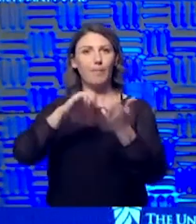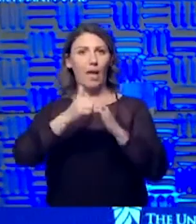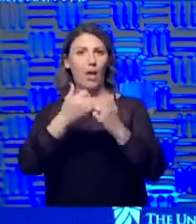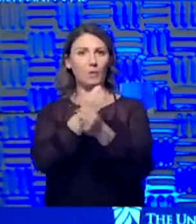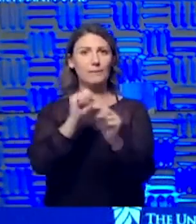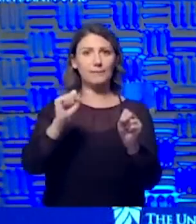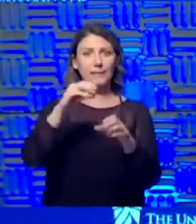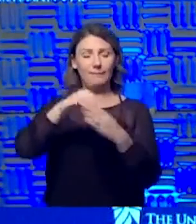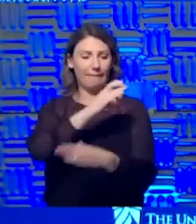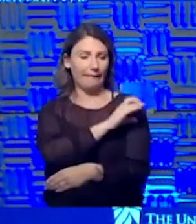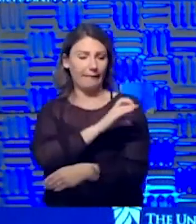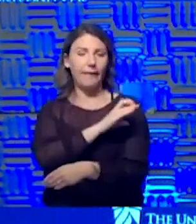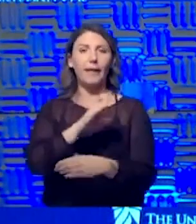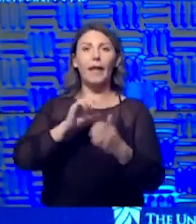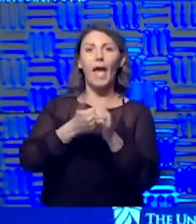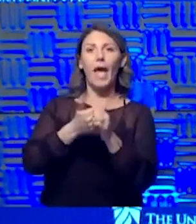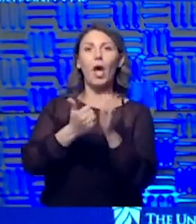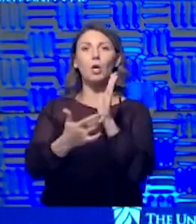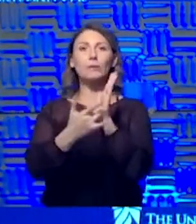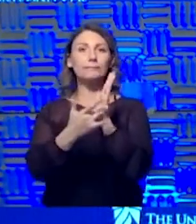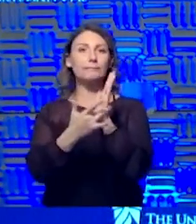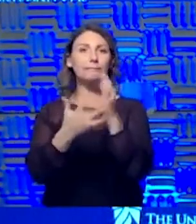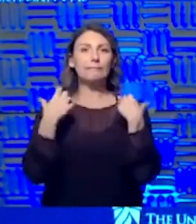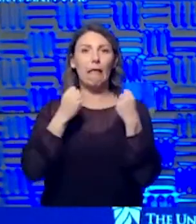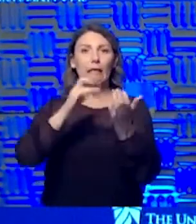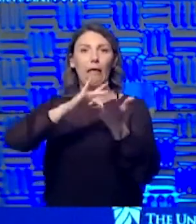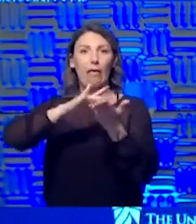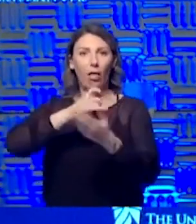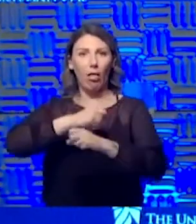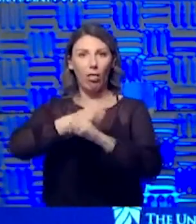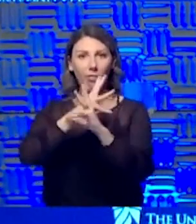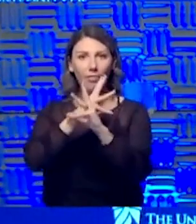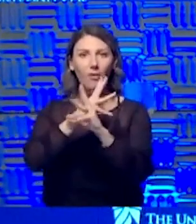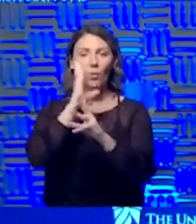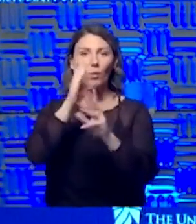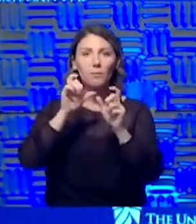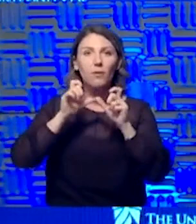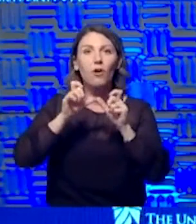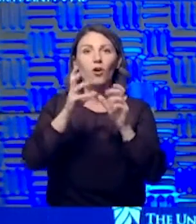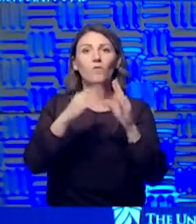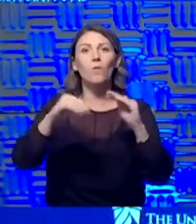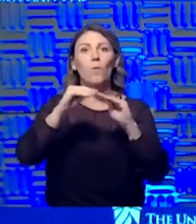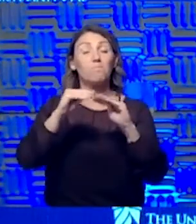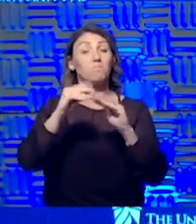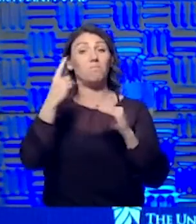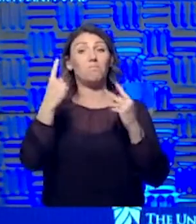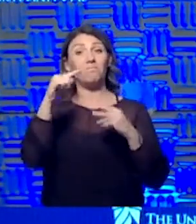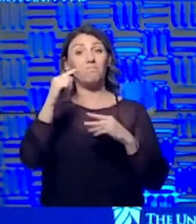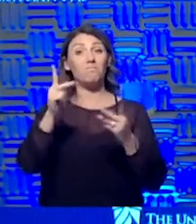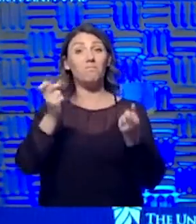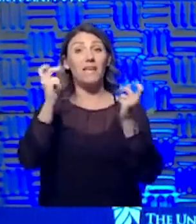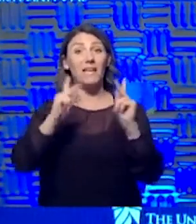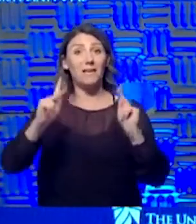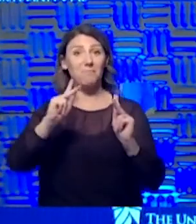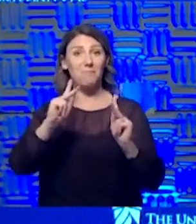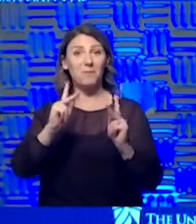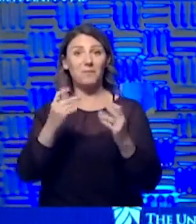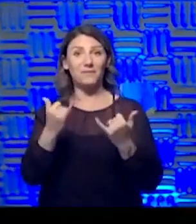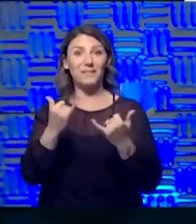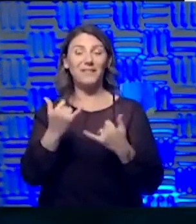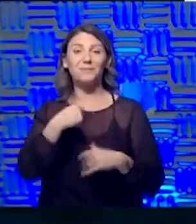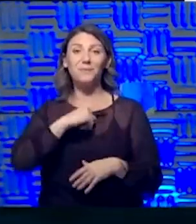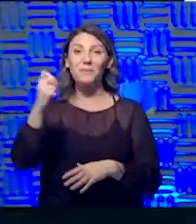clinic and how telehealth will be our ongoing vehicle for many of our folks. So thanks for being with us today. We'll be back tomorrow.